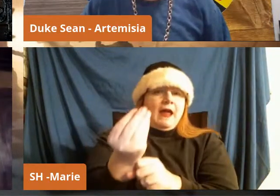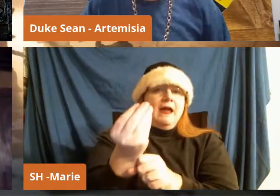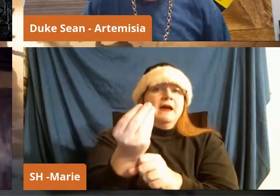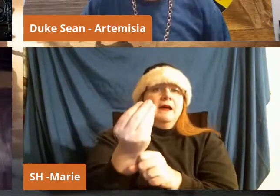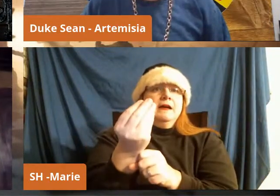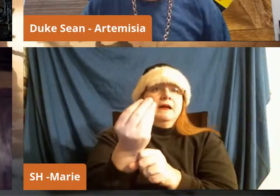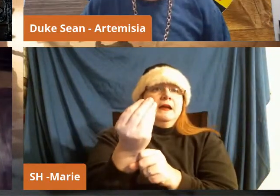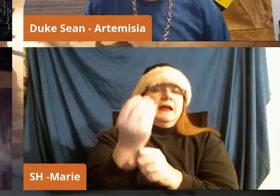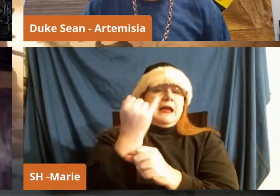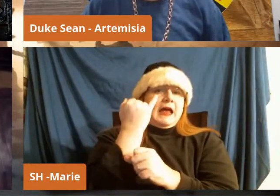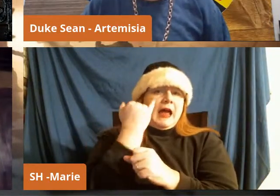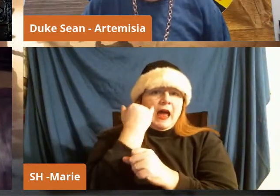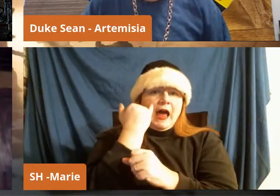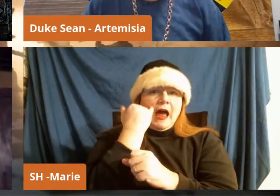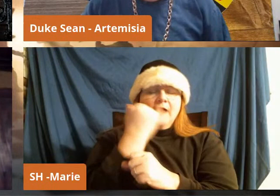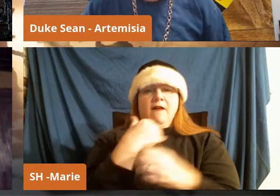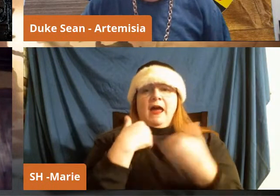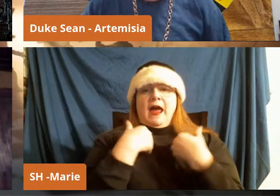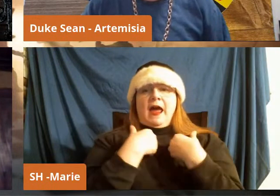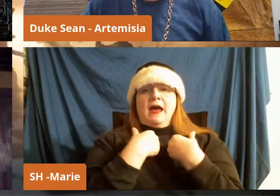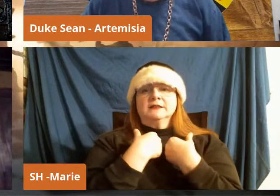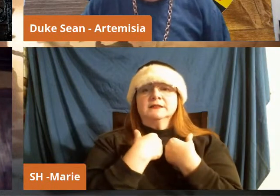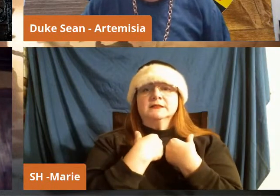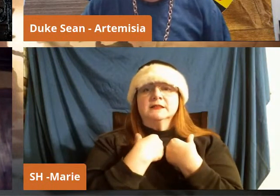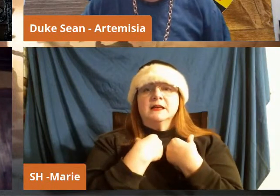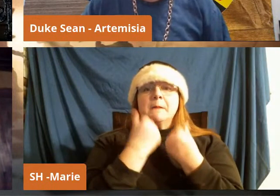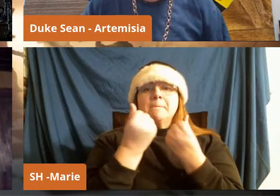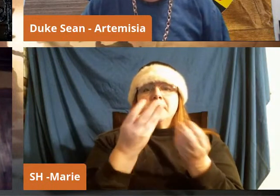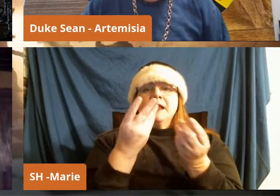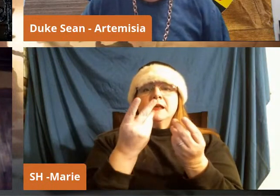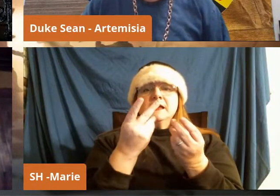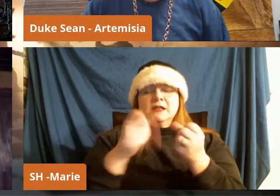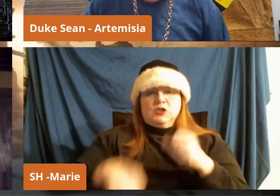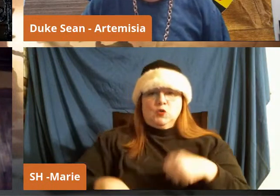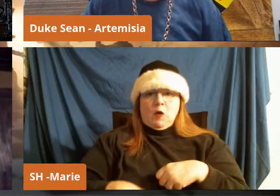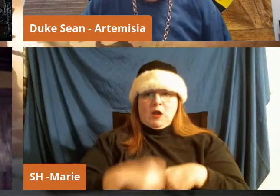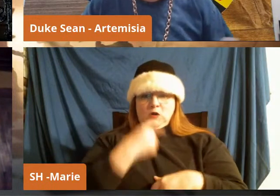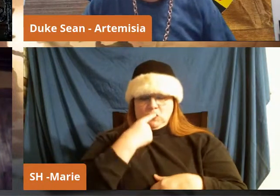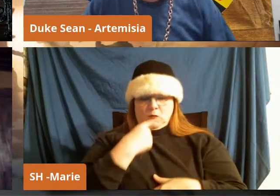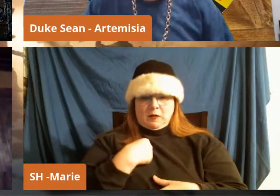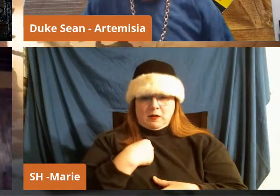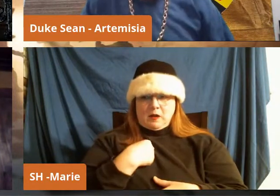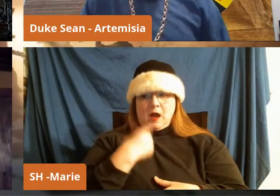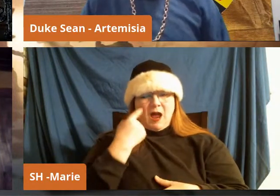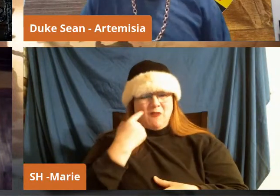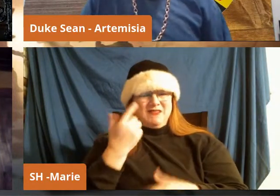And I've had several of my squires at some point where I said, well, you got to